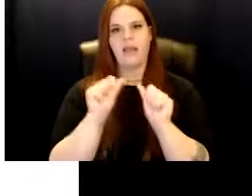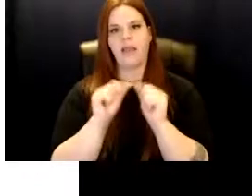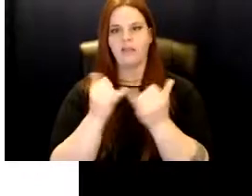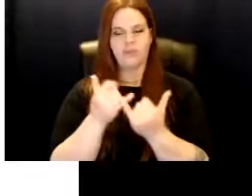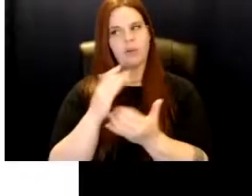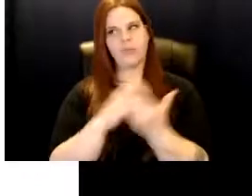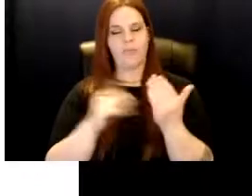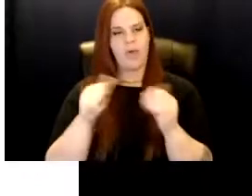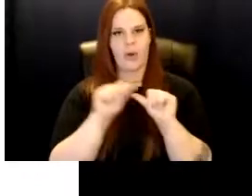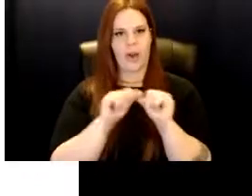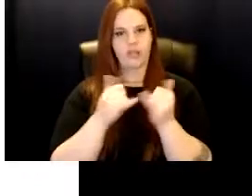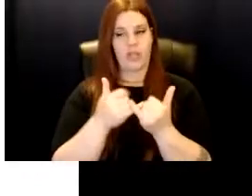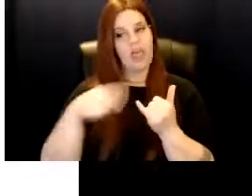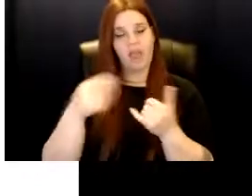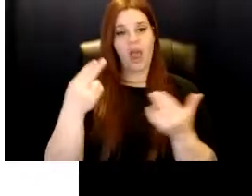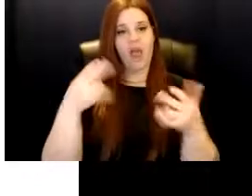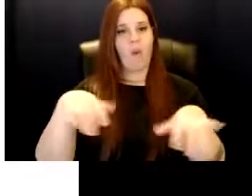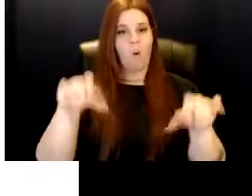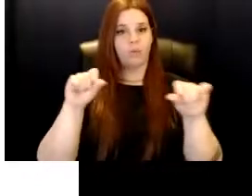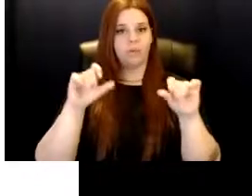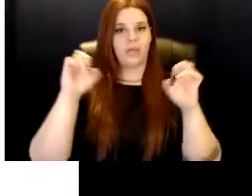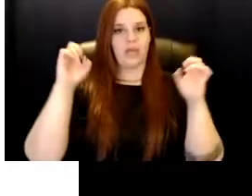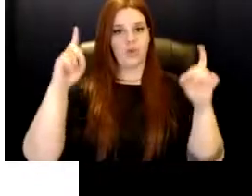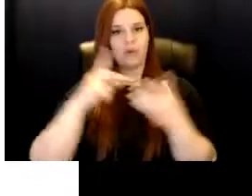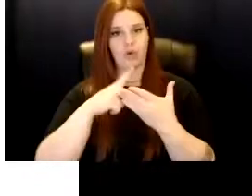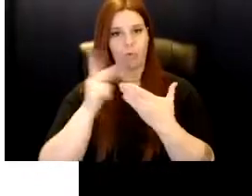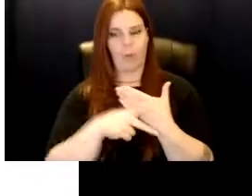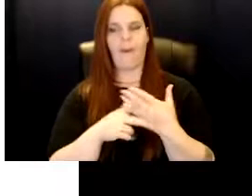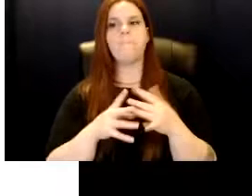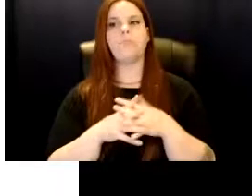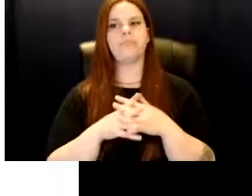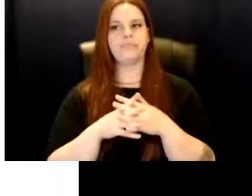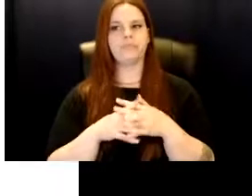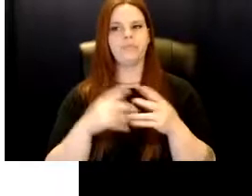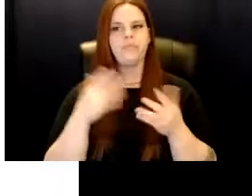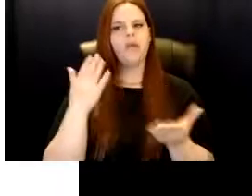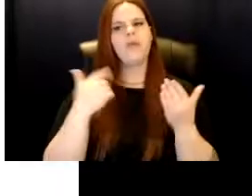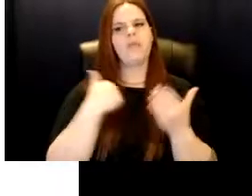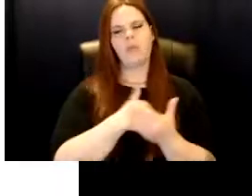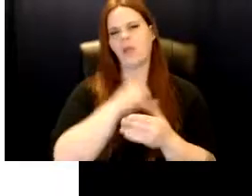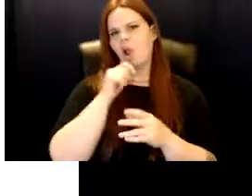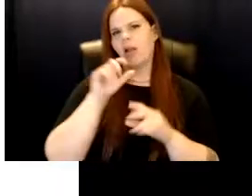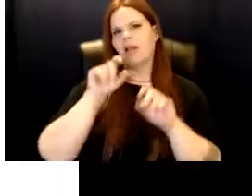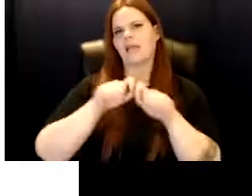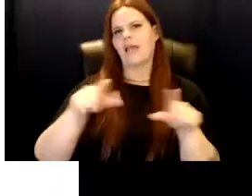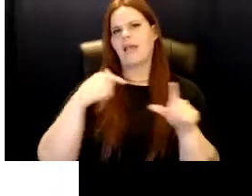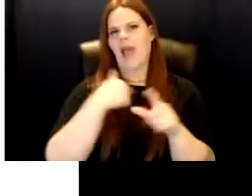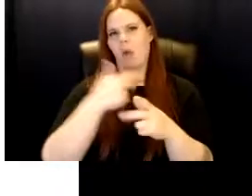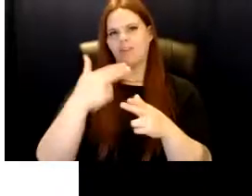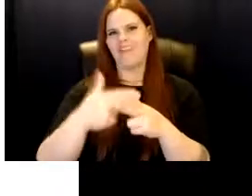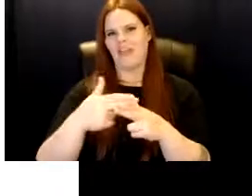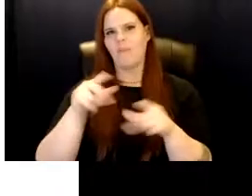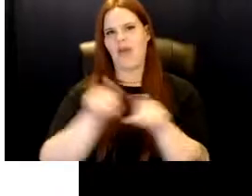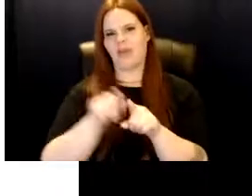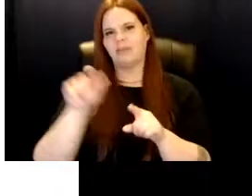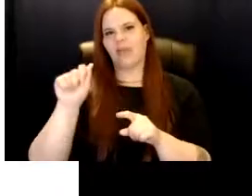agency, and they're the host of educational program, that maybe we're not getting our name as the ADA Center up front